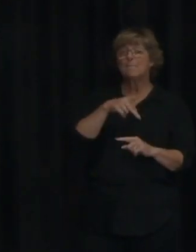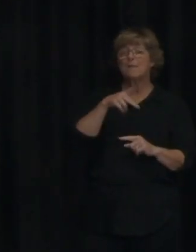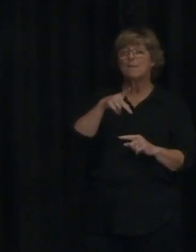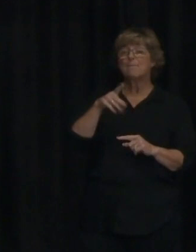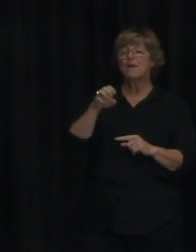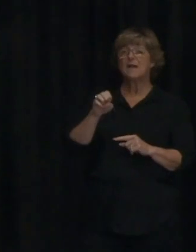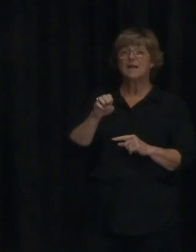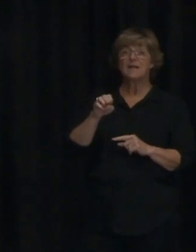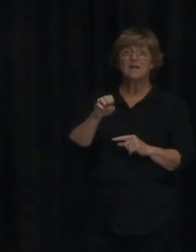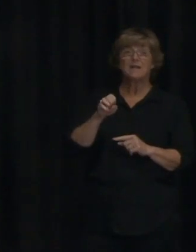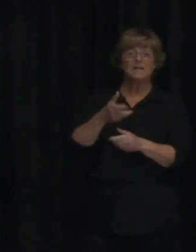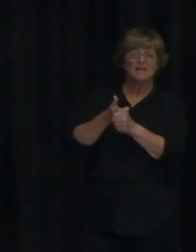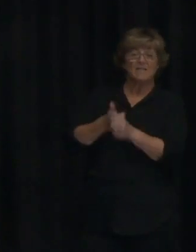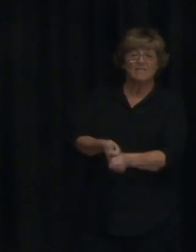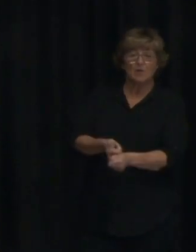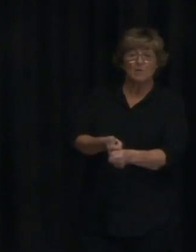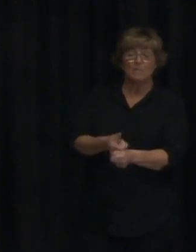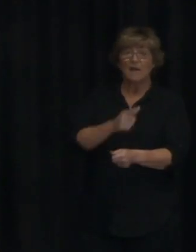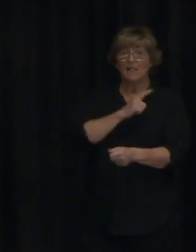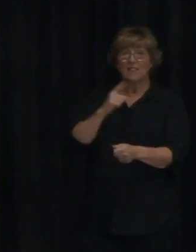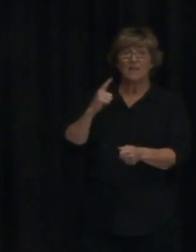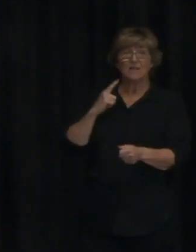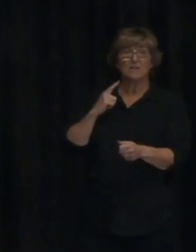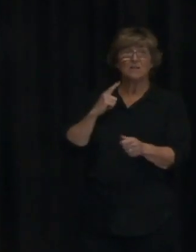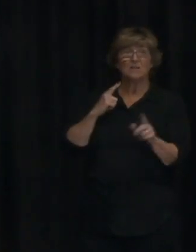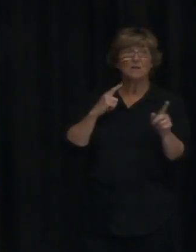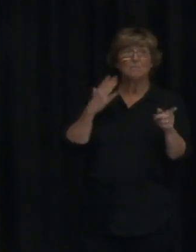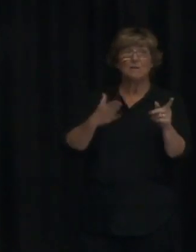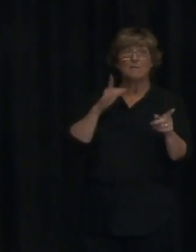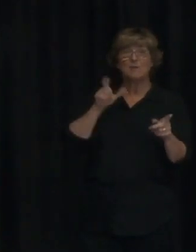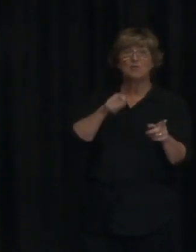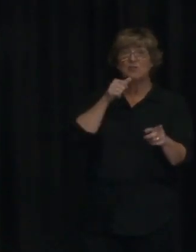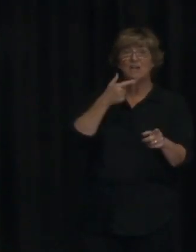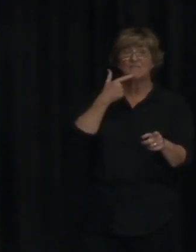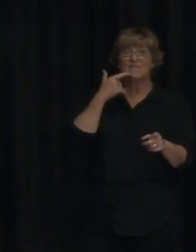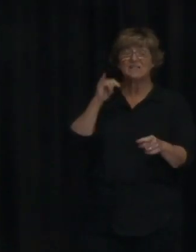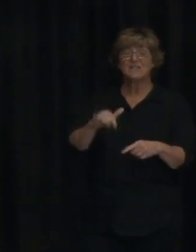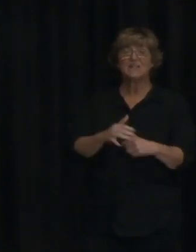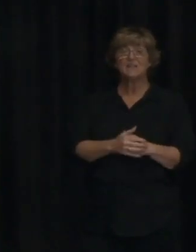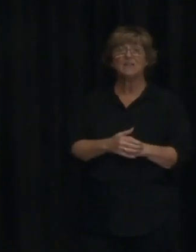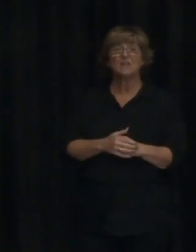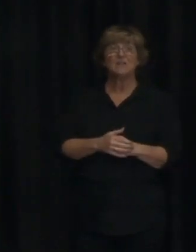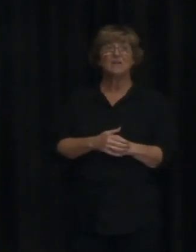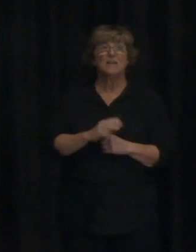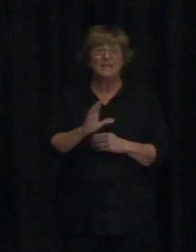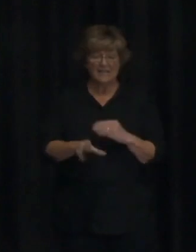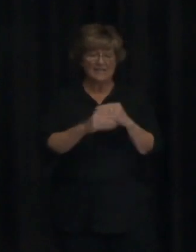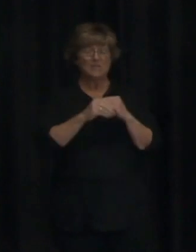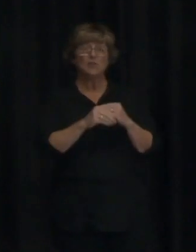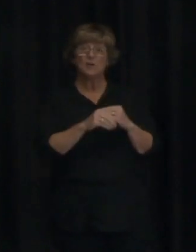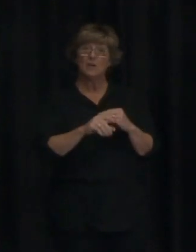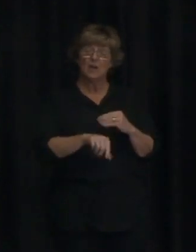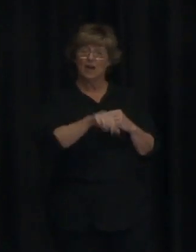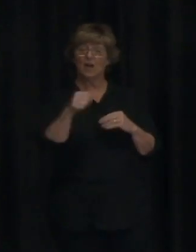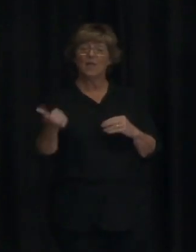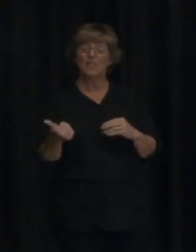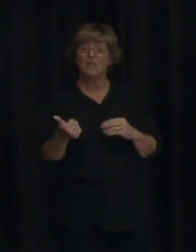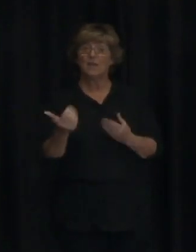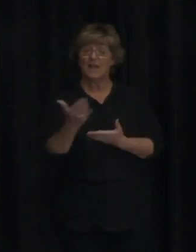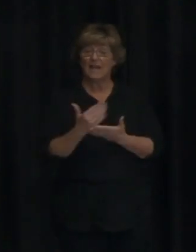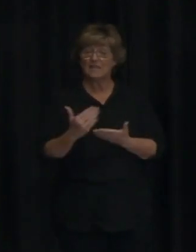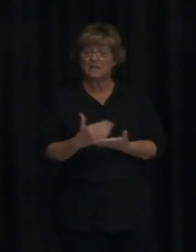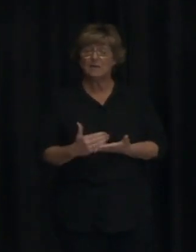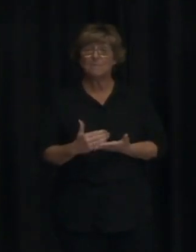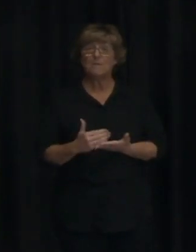loan conformity that you and the legislature are working on. Maybe I shouldn't have done that. Yeah. I'm wondering, in addition to that, are there other aspects